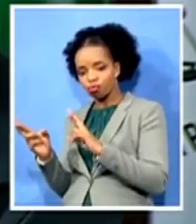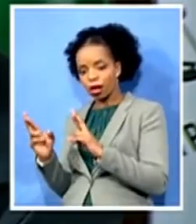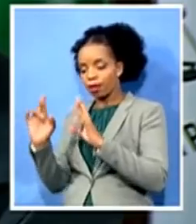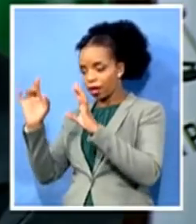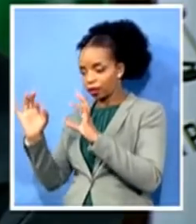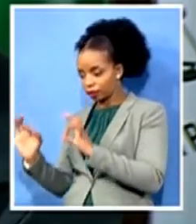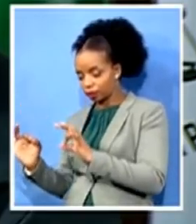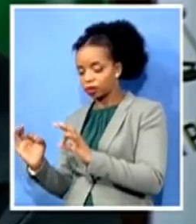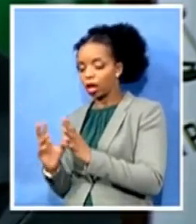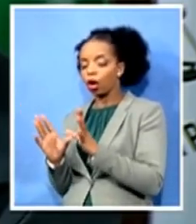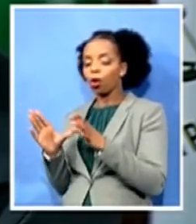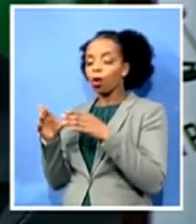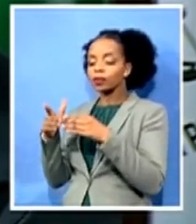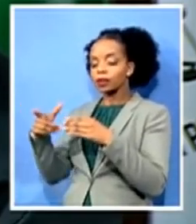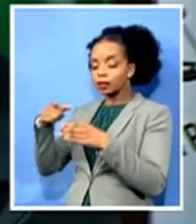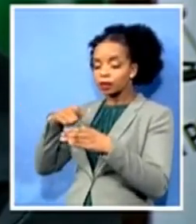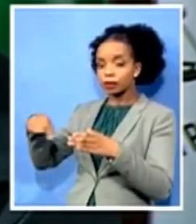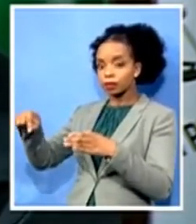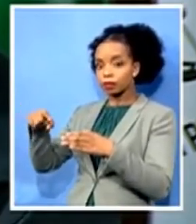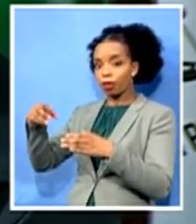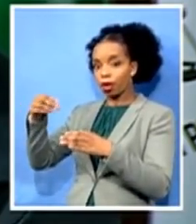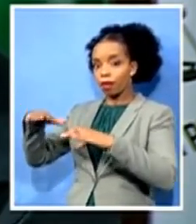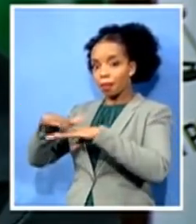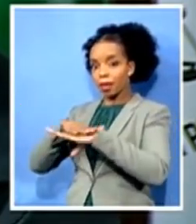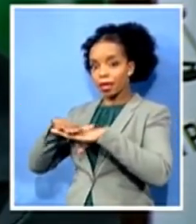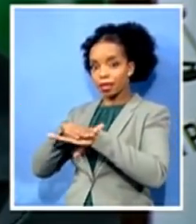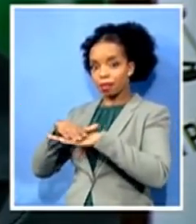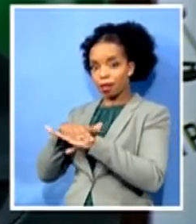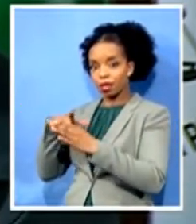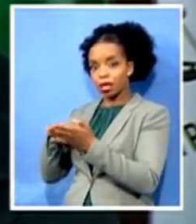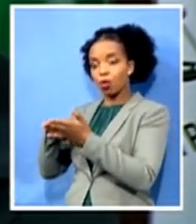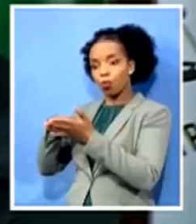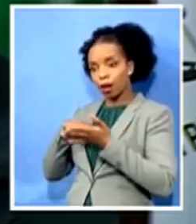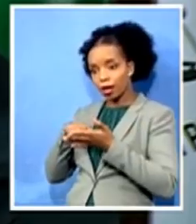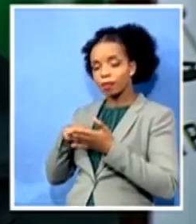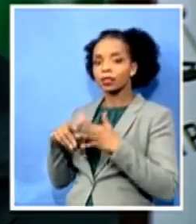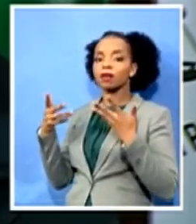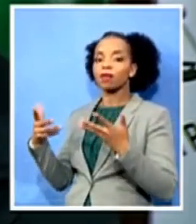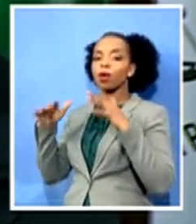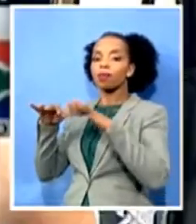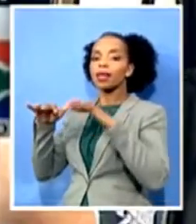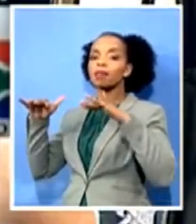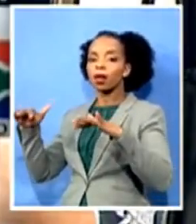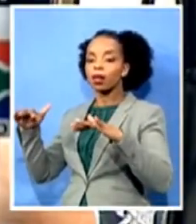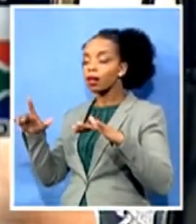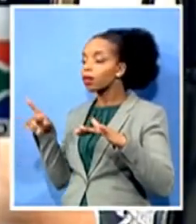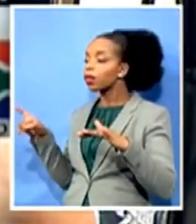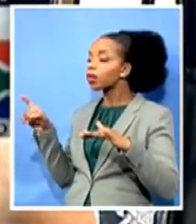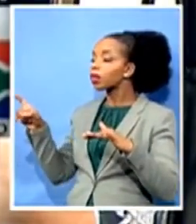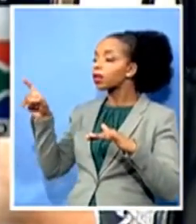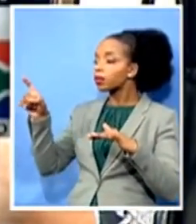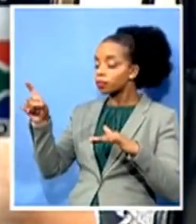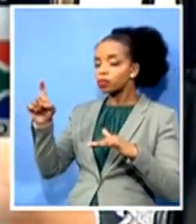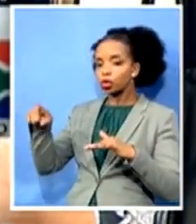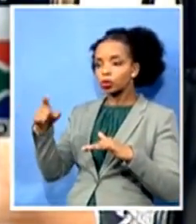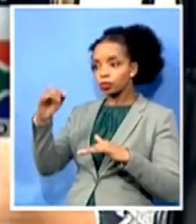requirements among those who put in bids and who could be considered. Is that right? That's so right, there were